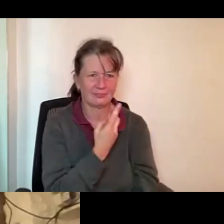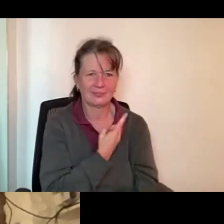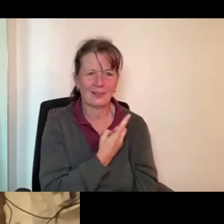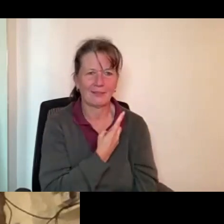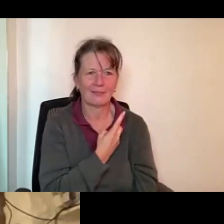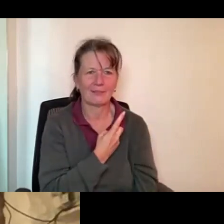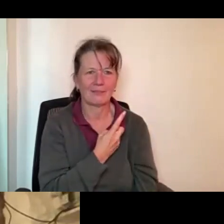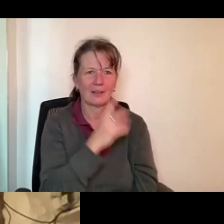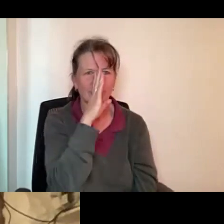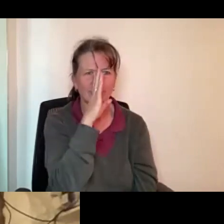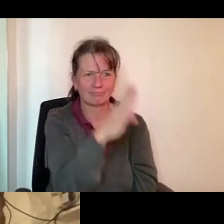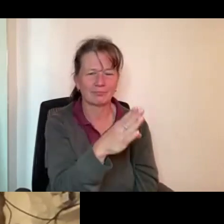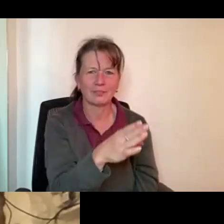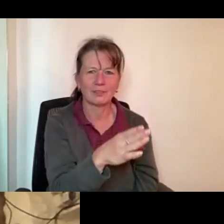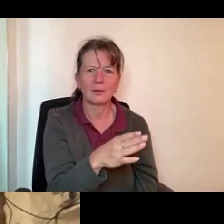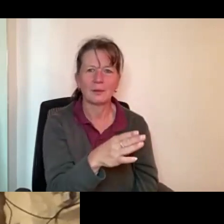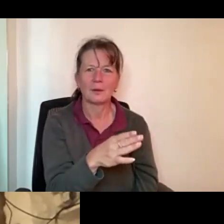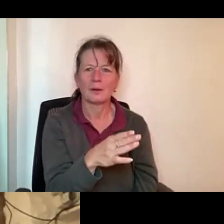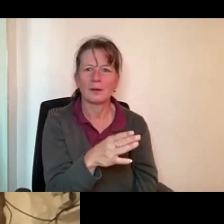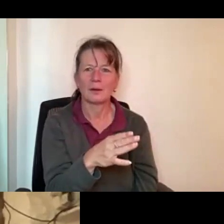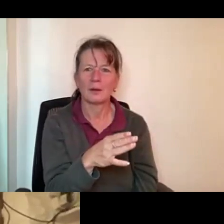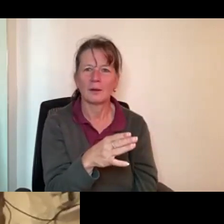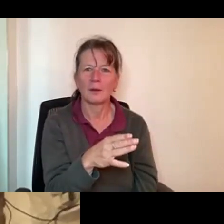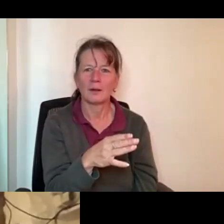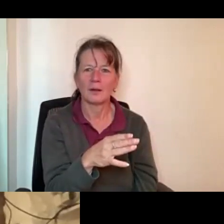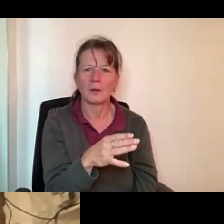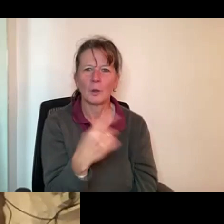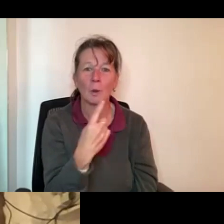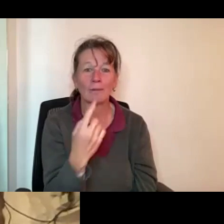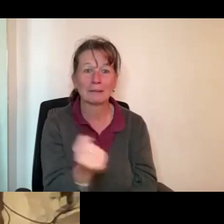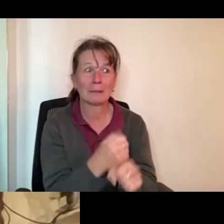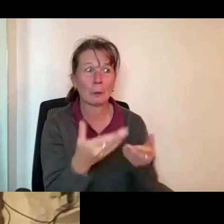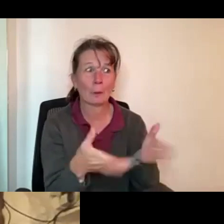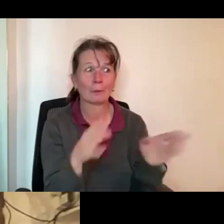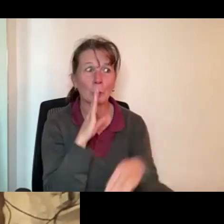to you, Tori. I was talking about the person who's done this open call. Sorry.